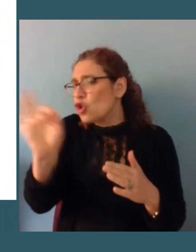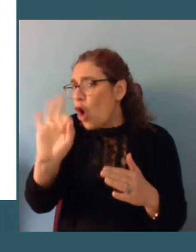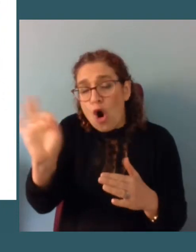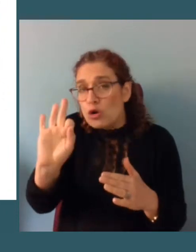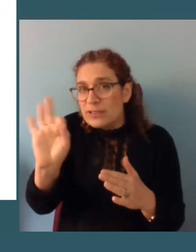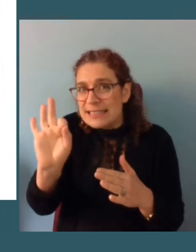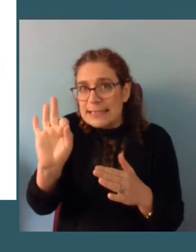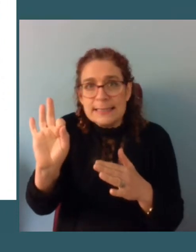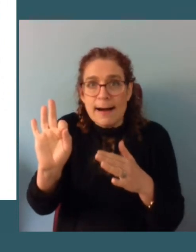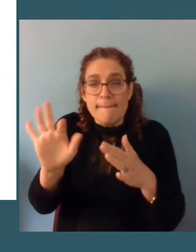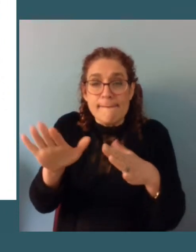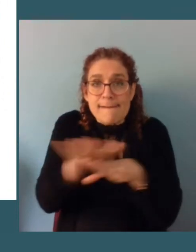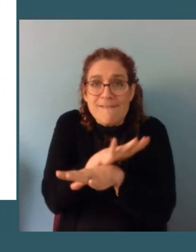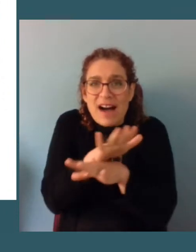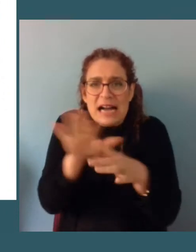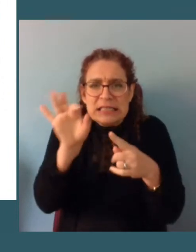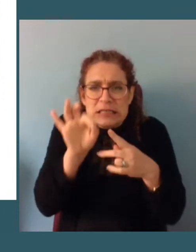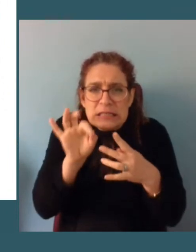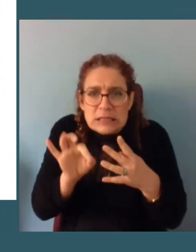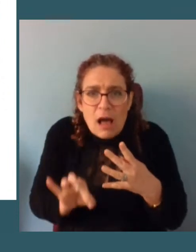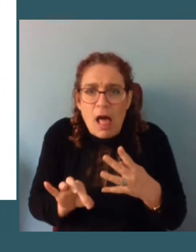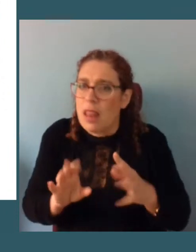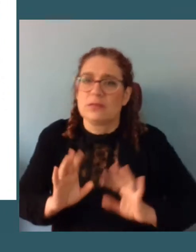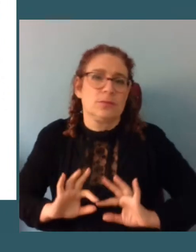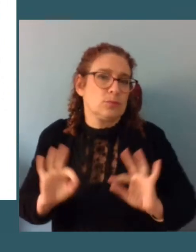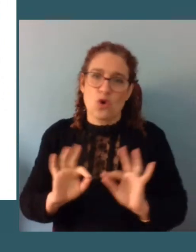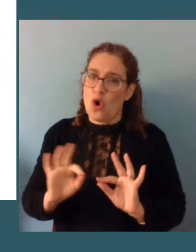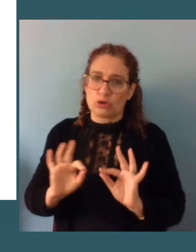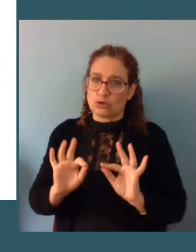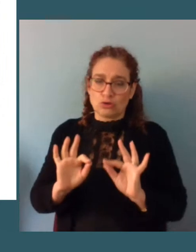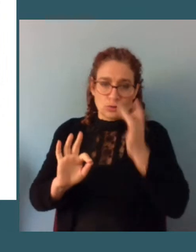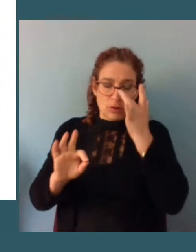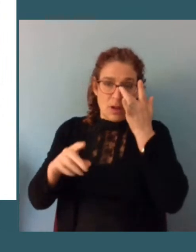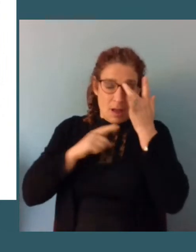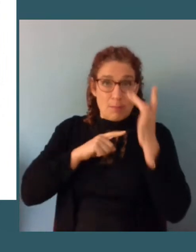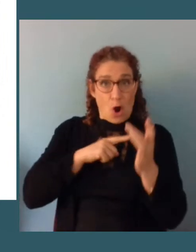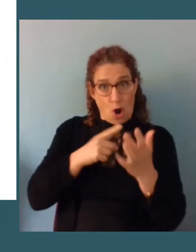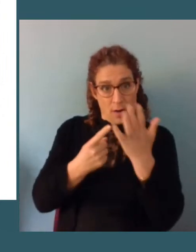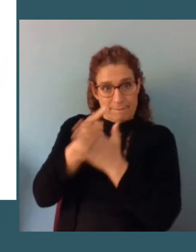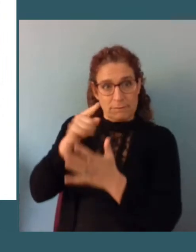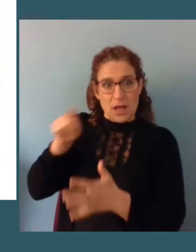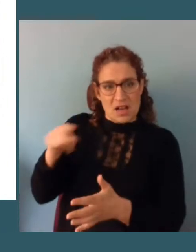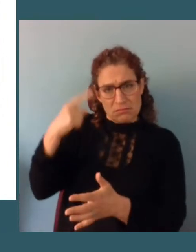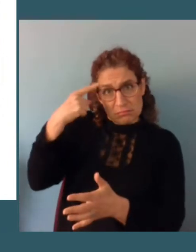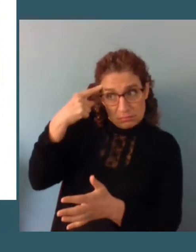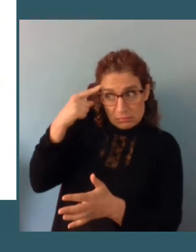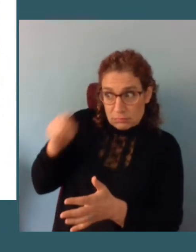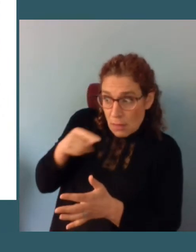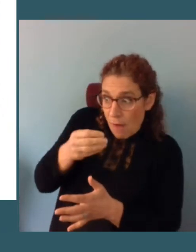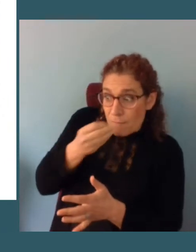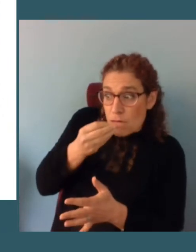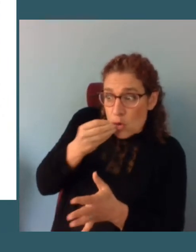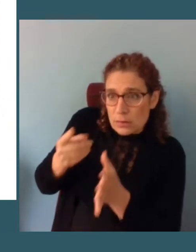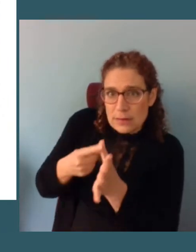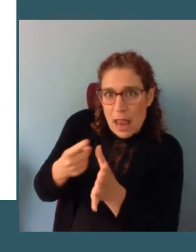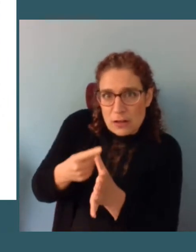covering any of that, because where there is suspicion of food allergy, you would be thinking about it. We have the